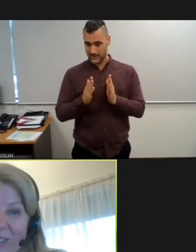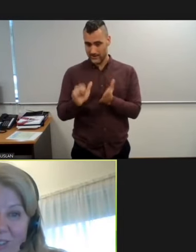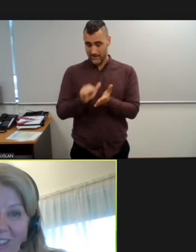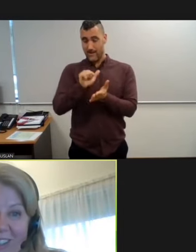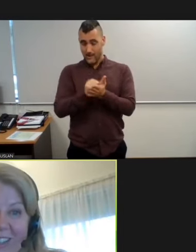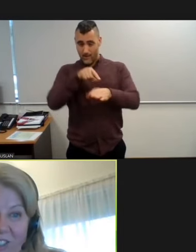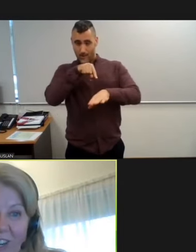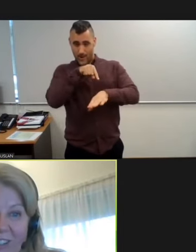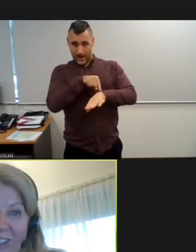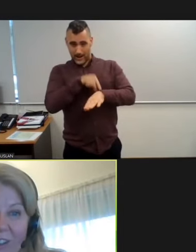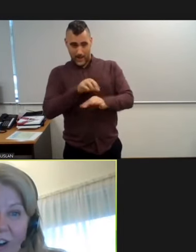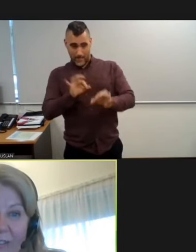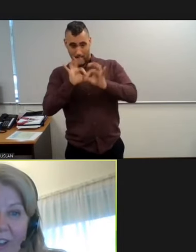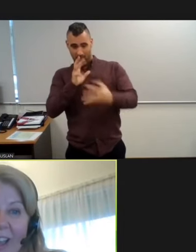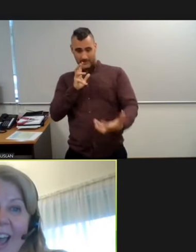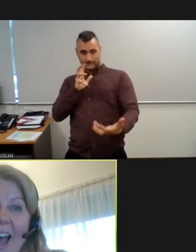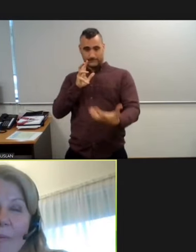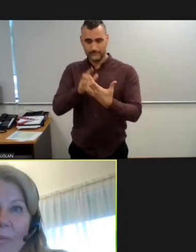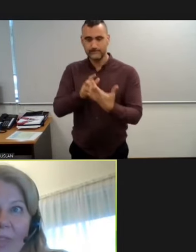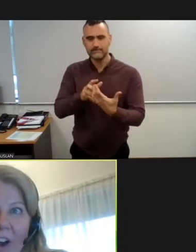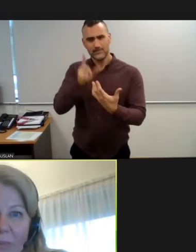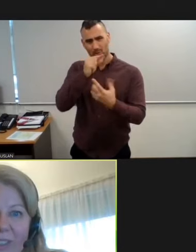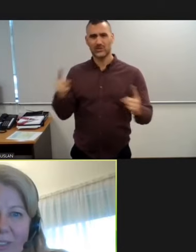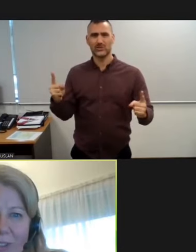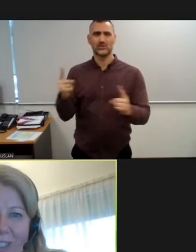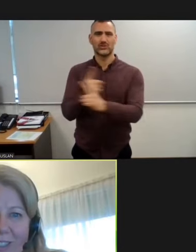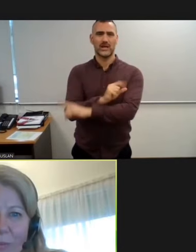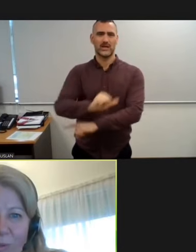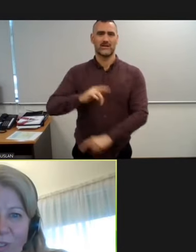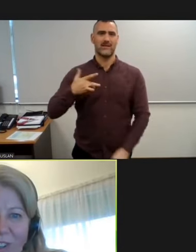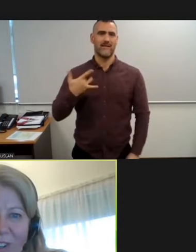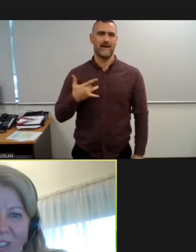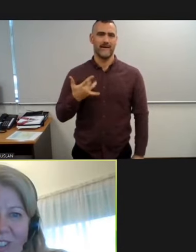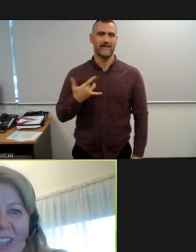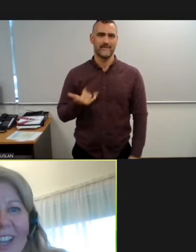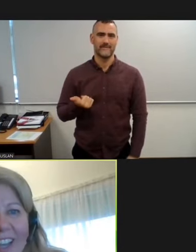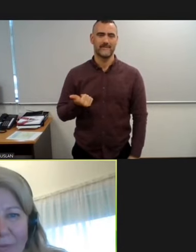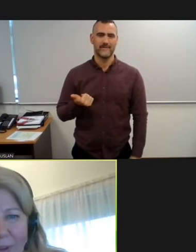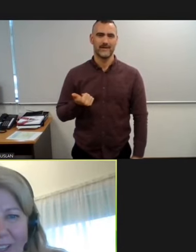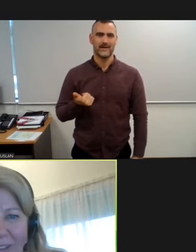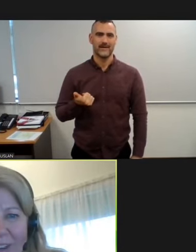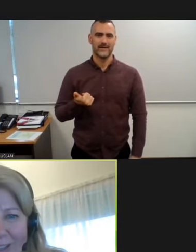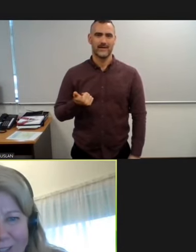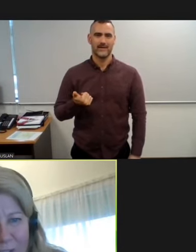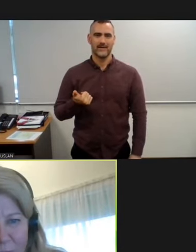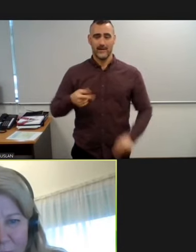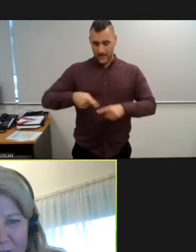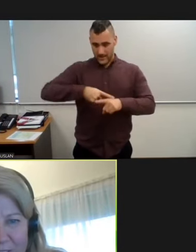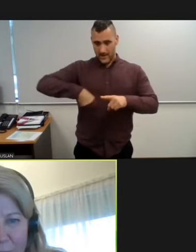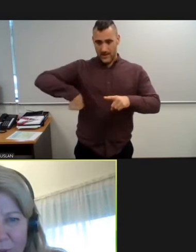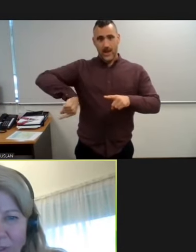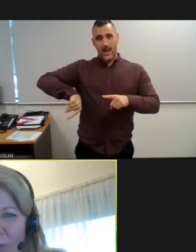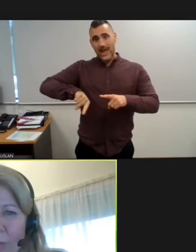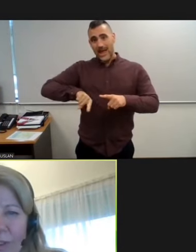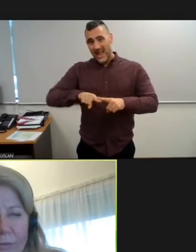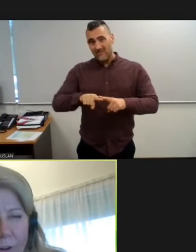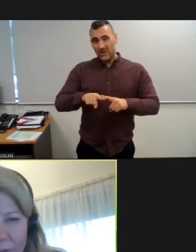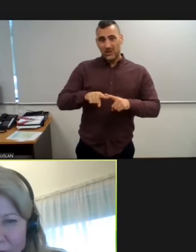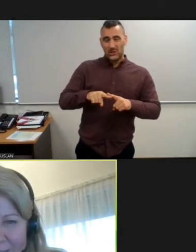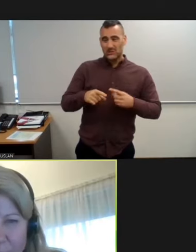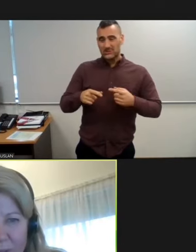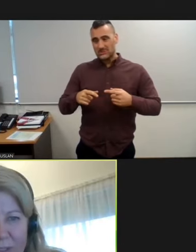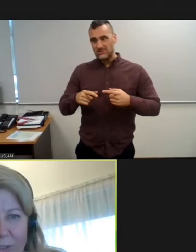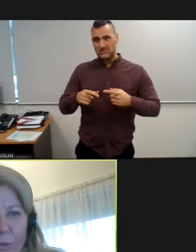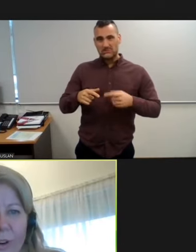can absolutely change their life. The homelessness service system also knows that if we give an undercooked response or the